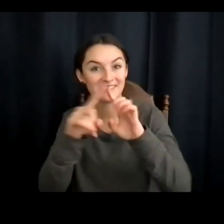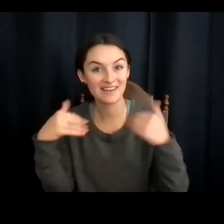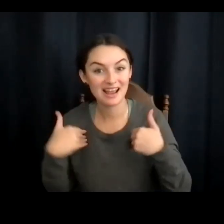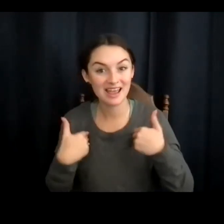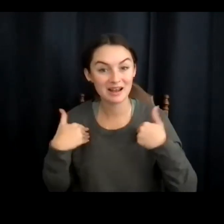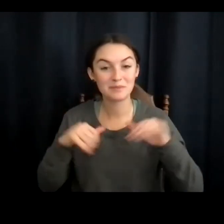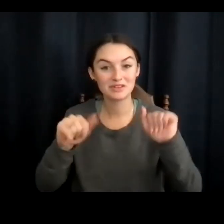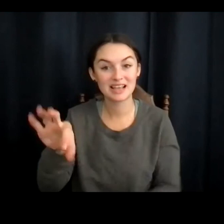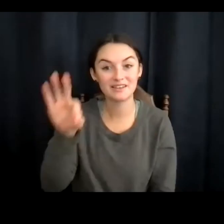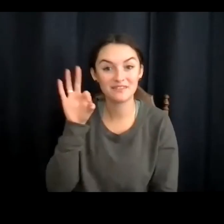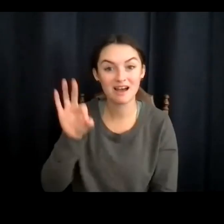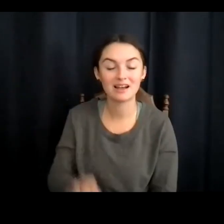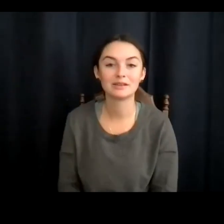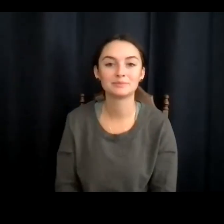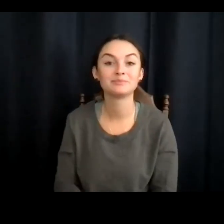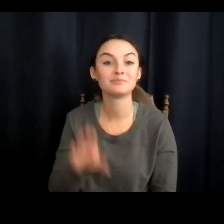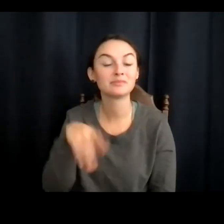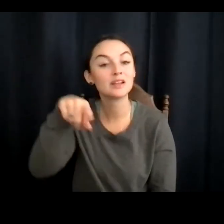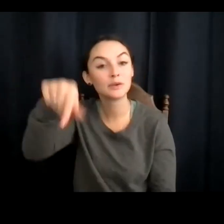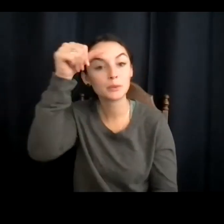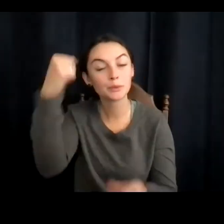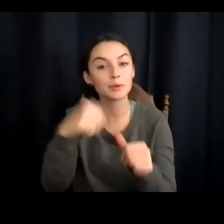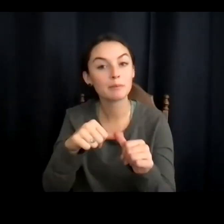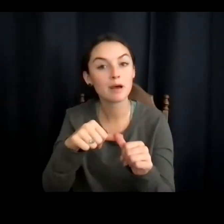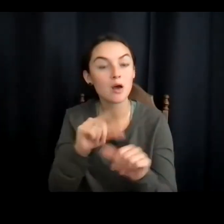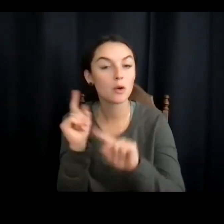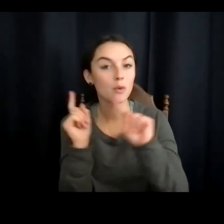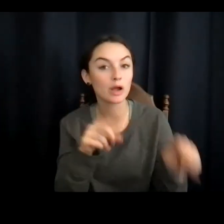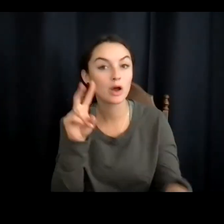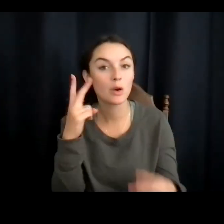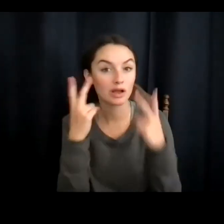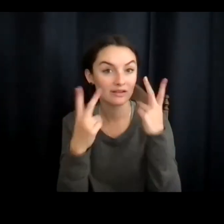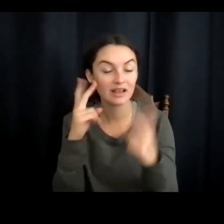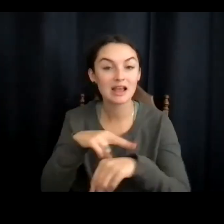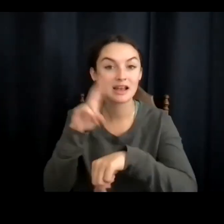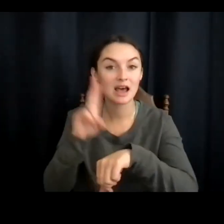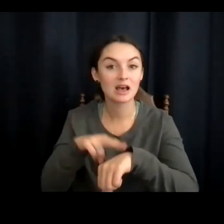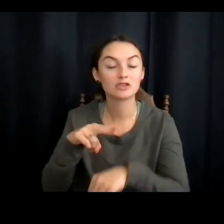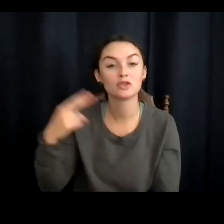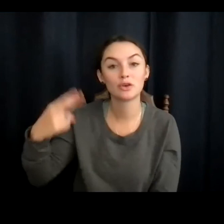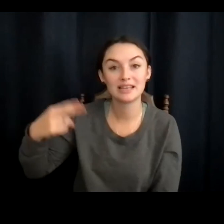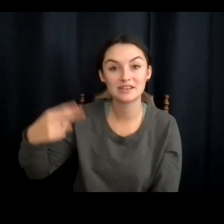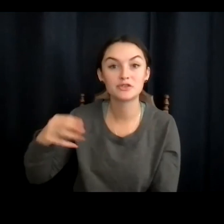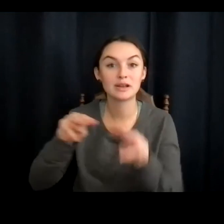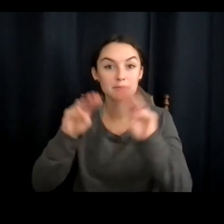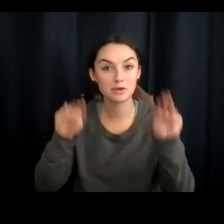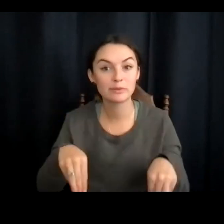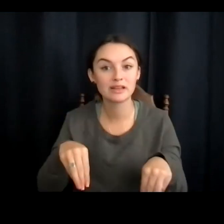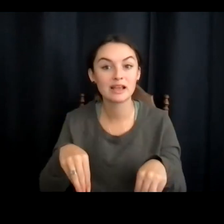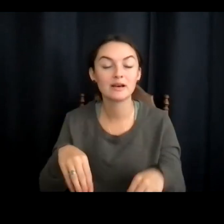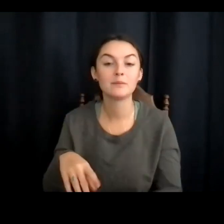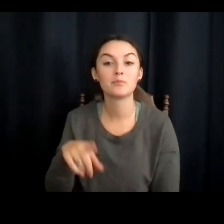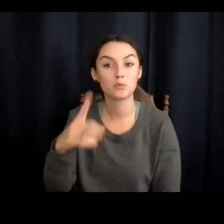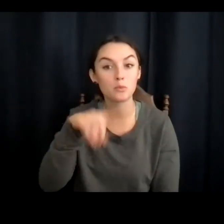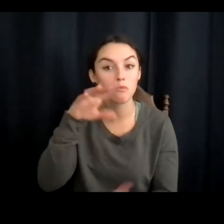on display. Do you remember when we visited the Museum of Natural and Cultural History? We